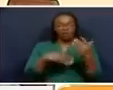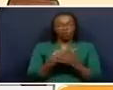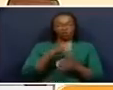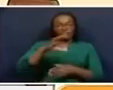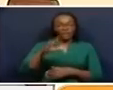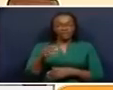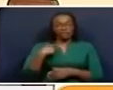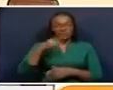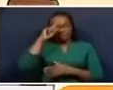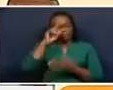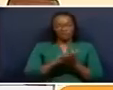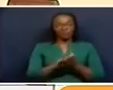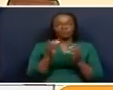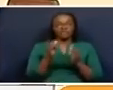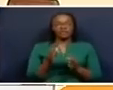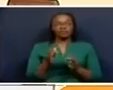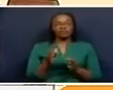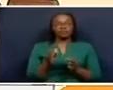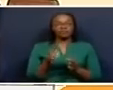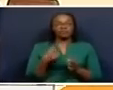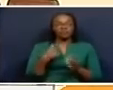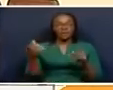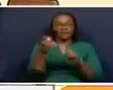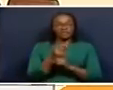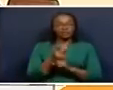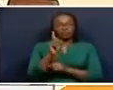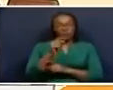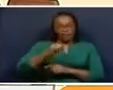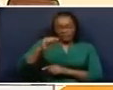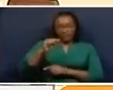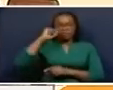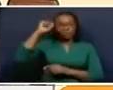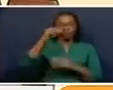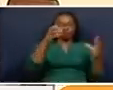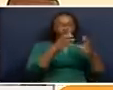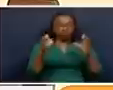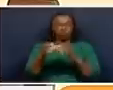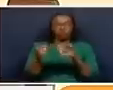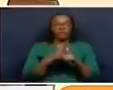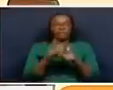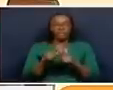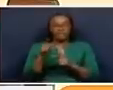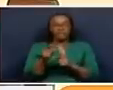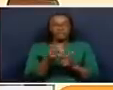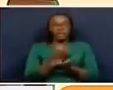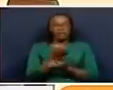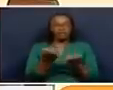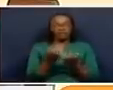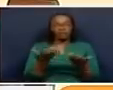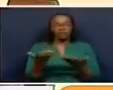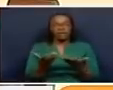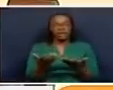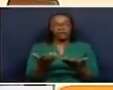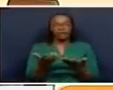one achieves, one side of the political divide achieves that, and it is in an environment where the elections